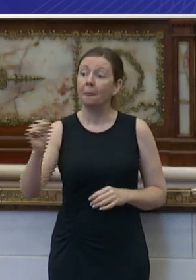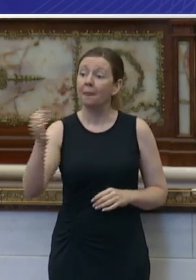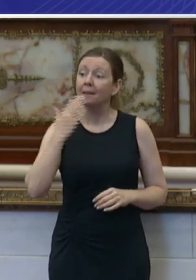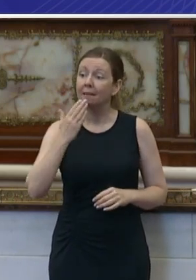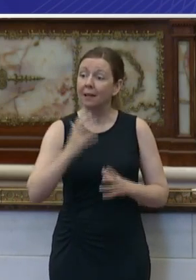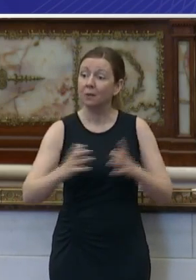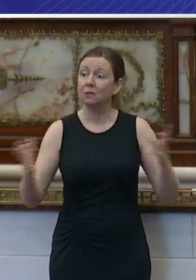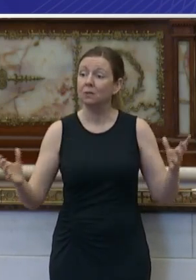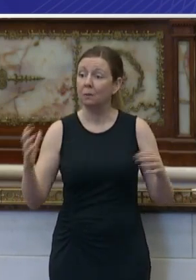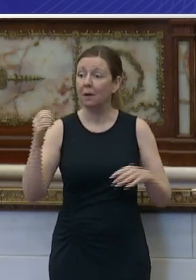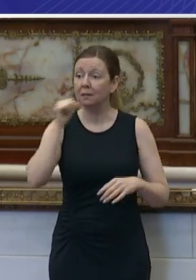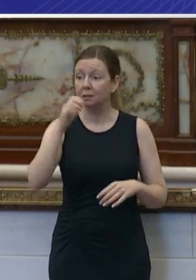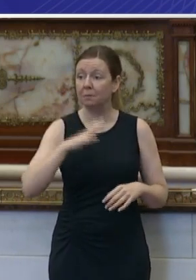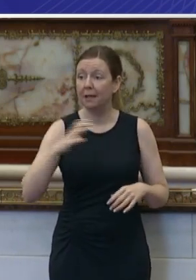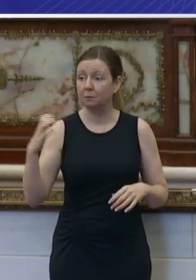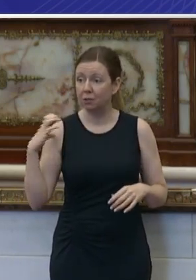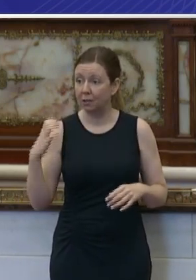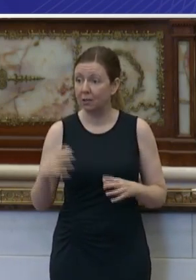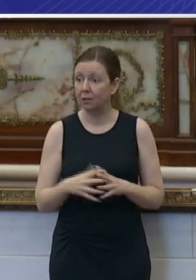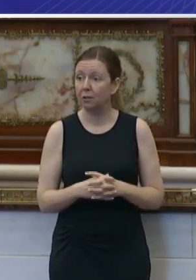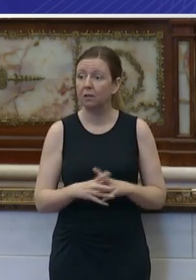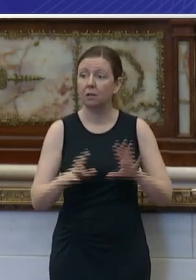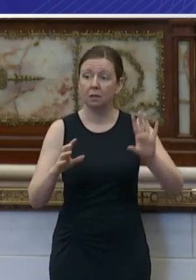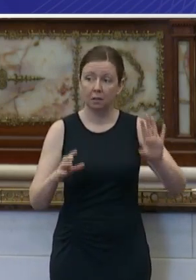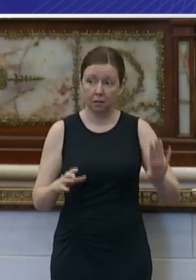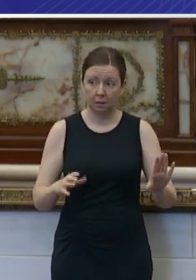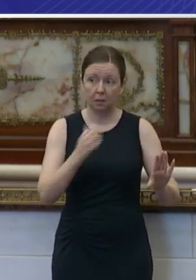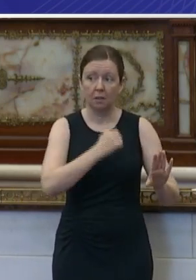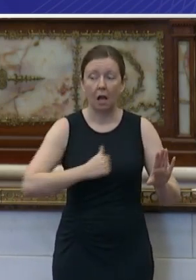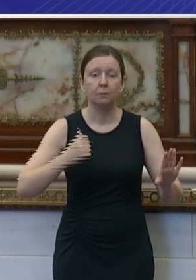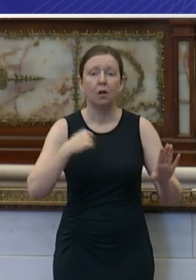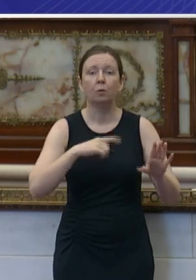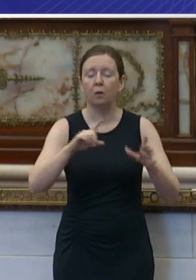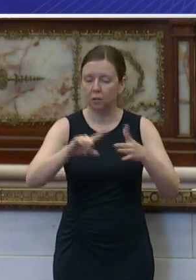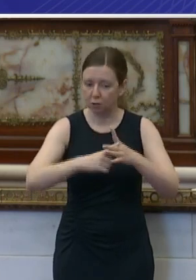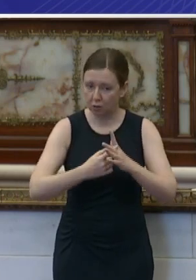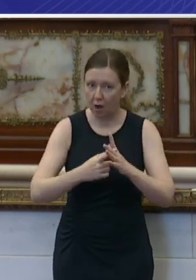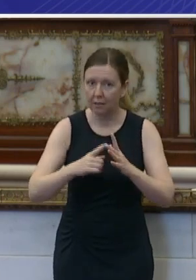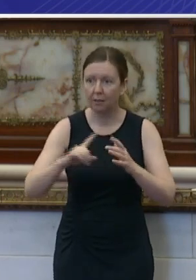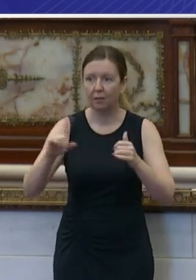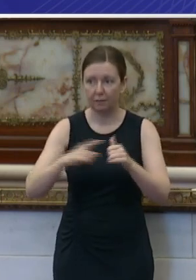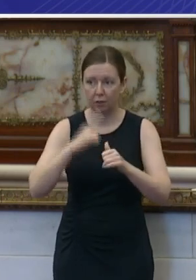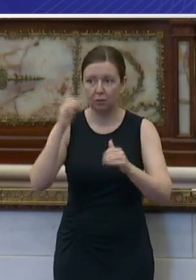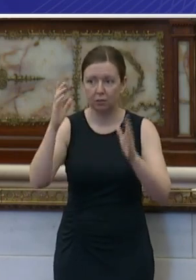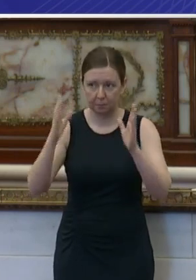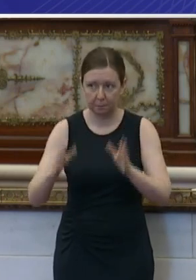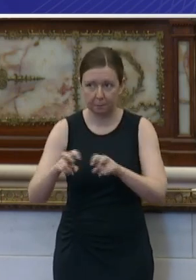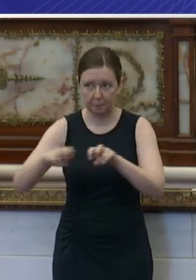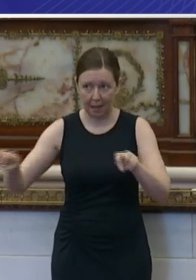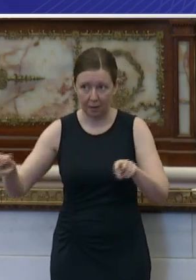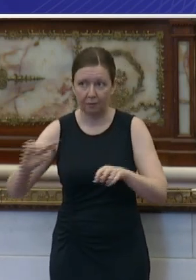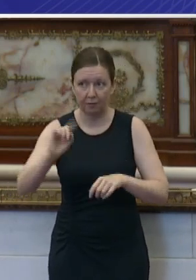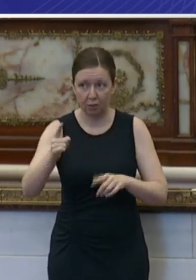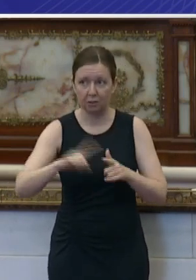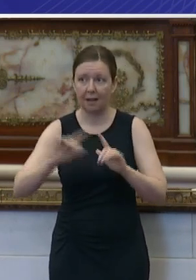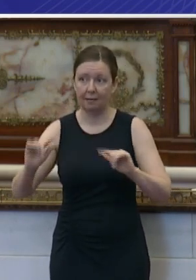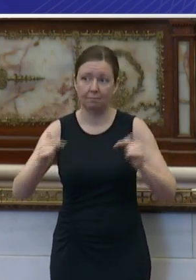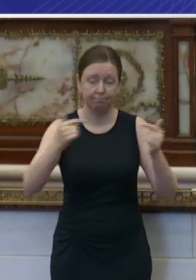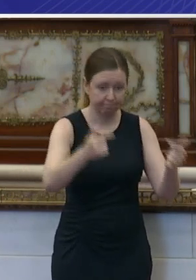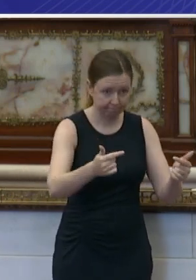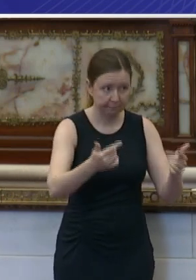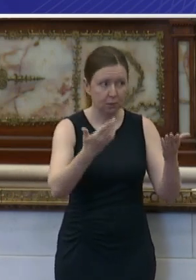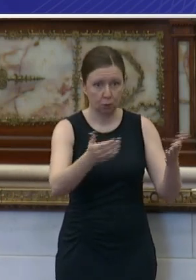you so much, Madam Chair. I'm sorry, we're just going to tee up the first panel, and then we'll